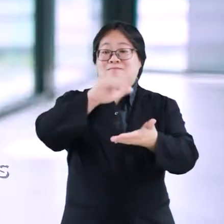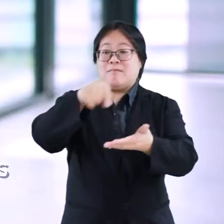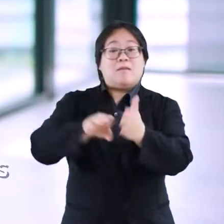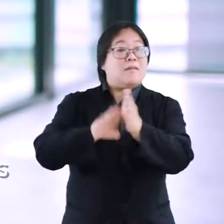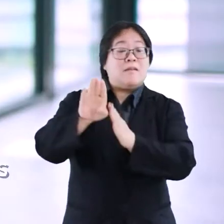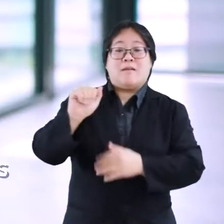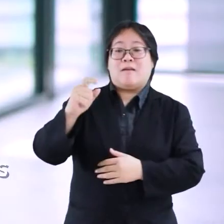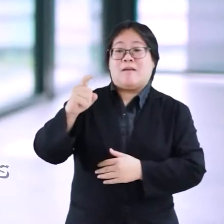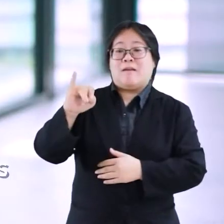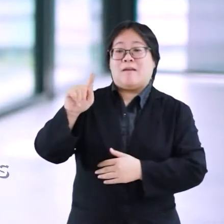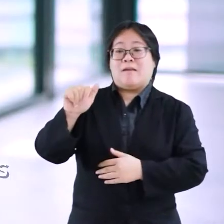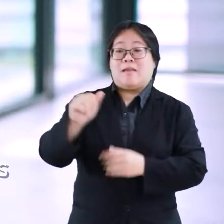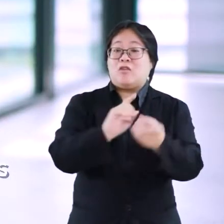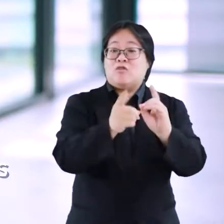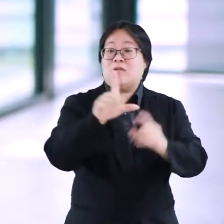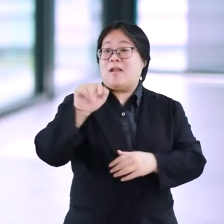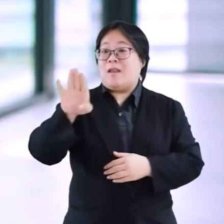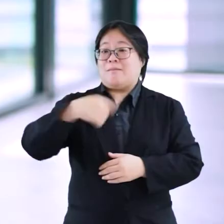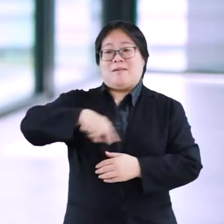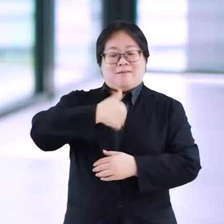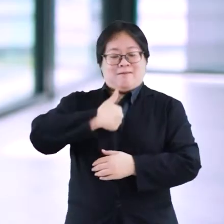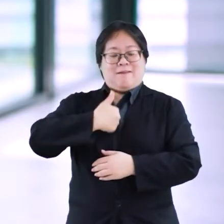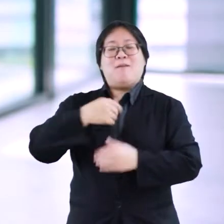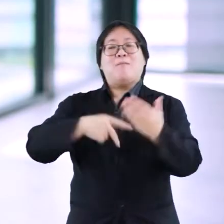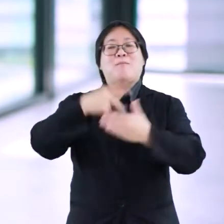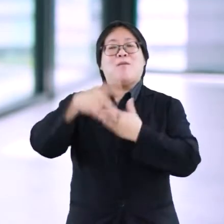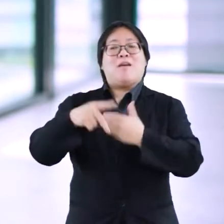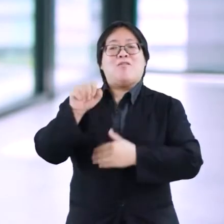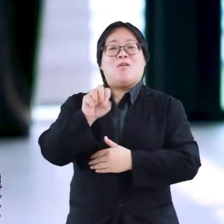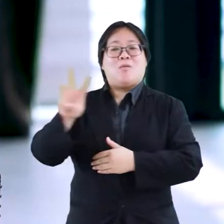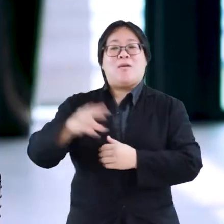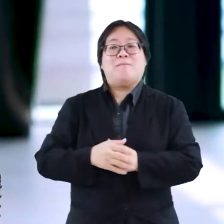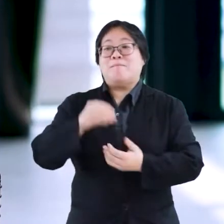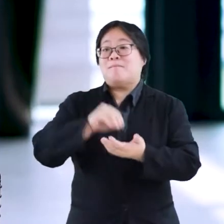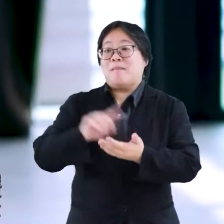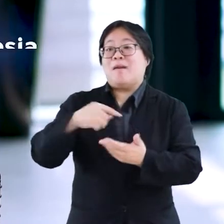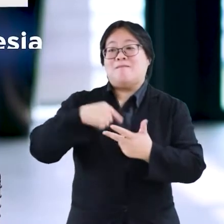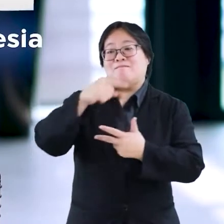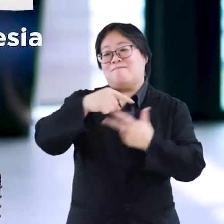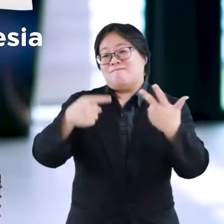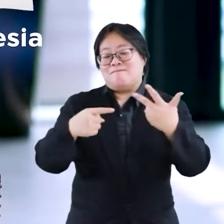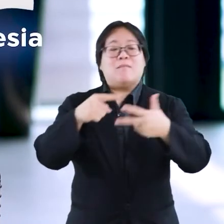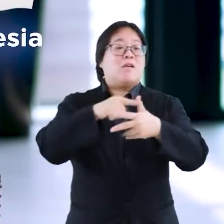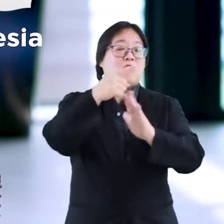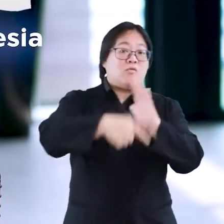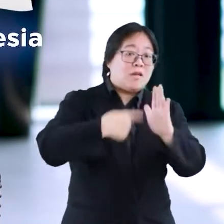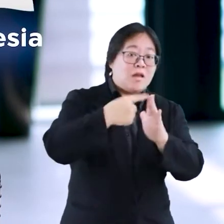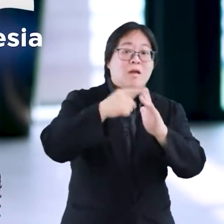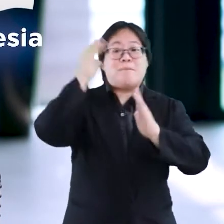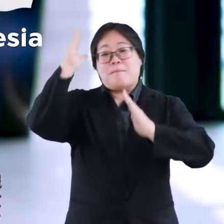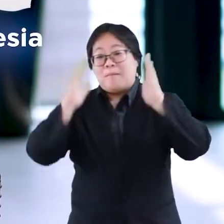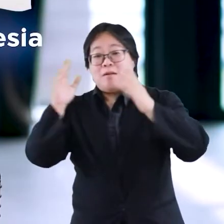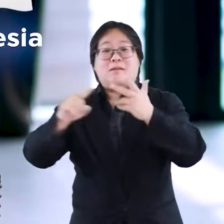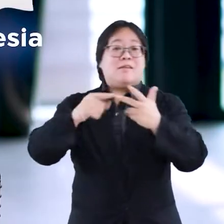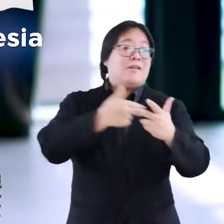stack has been developed by Axiata Digital Labs, which is our very own software house. It is located in three of our markets, Sri